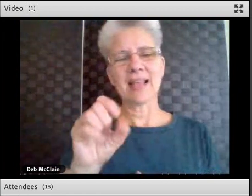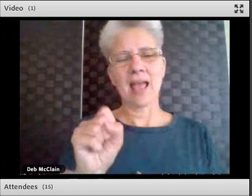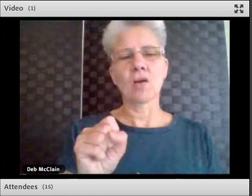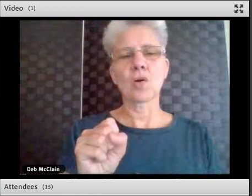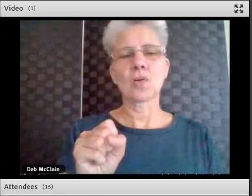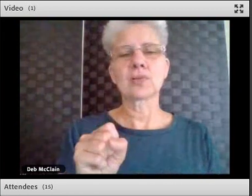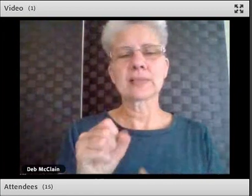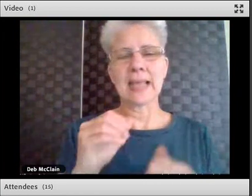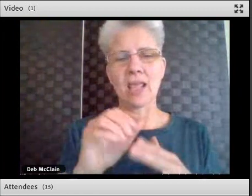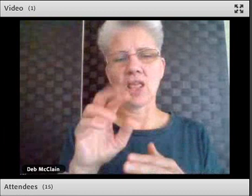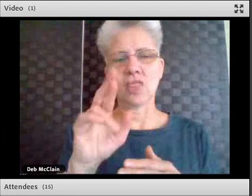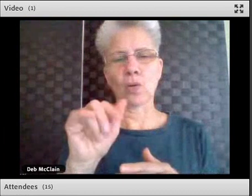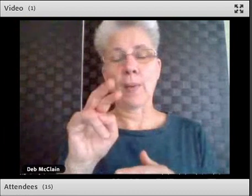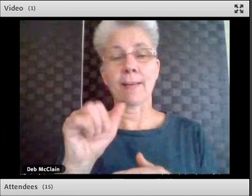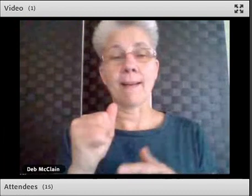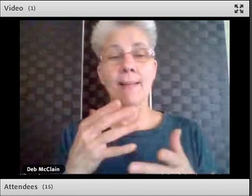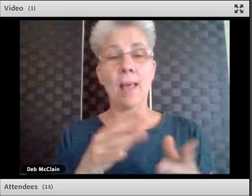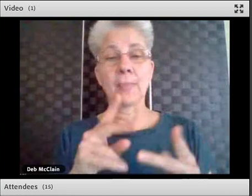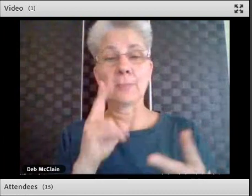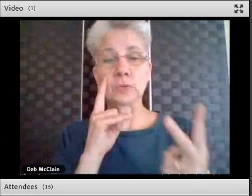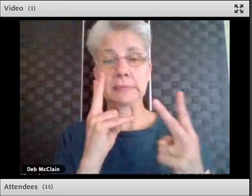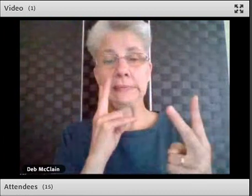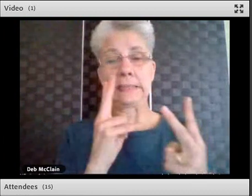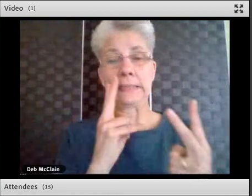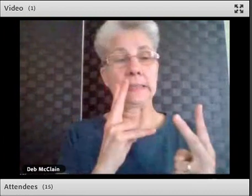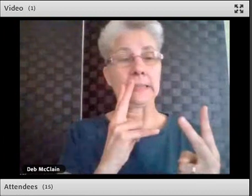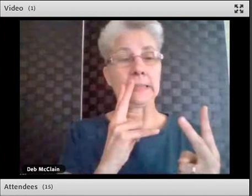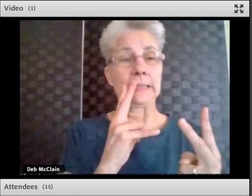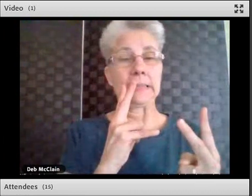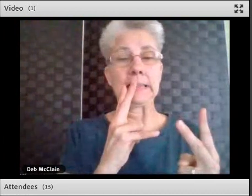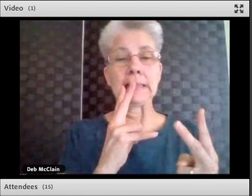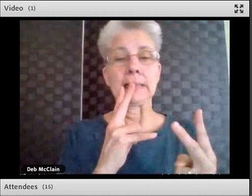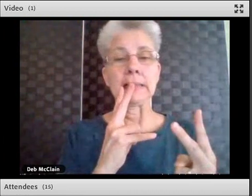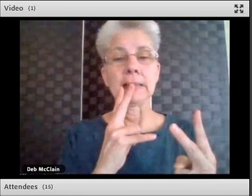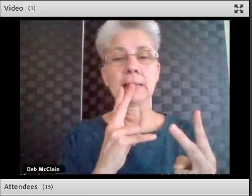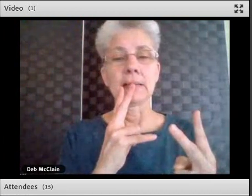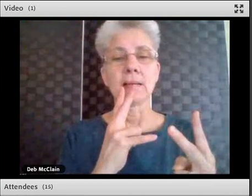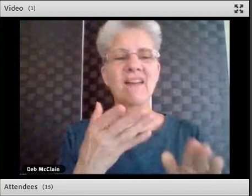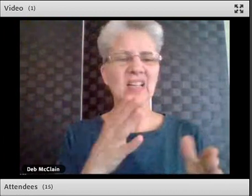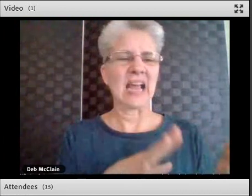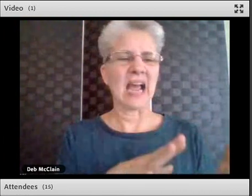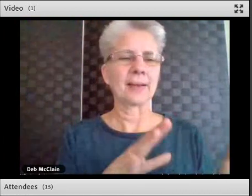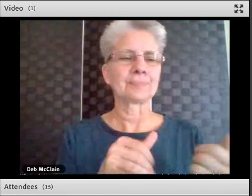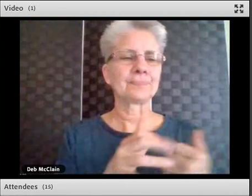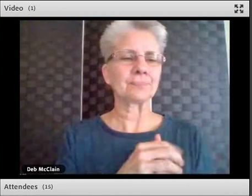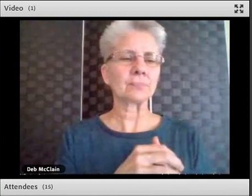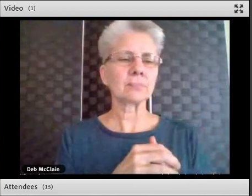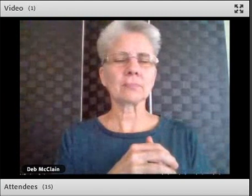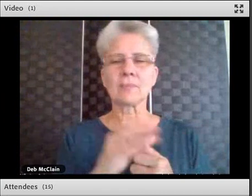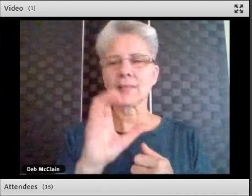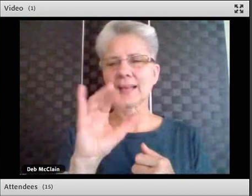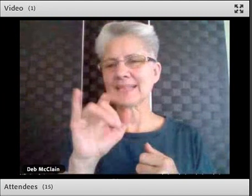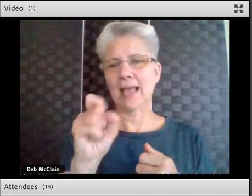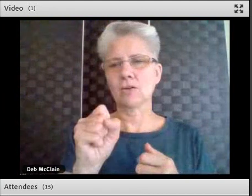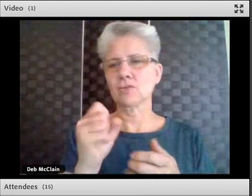cells within the retina that allow people to see detail have died. The cells